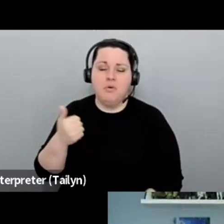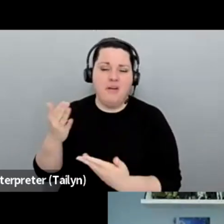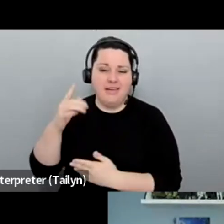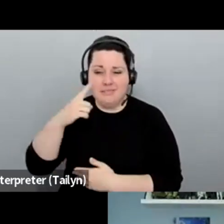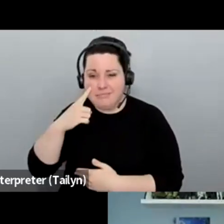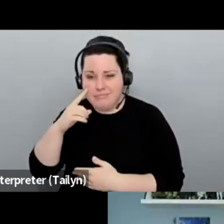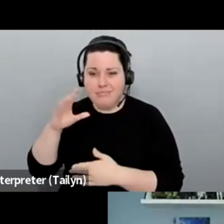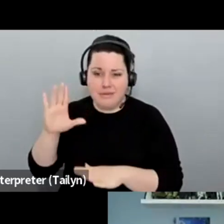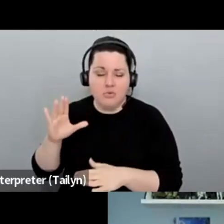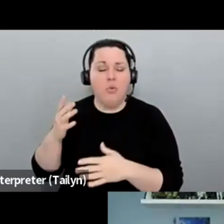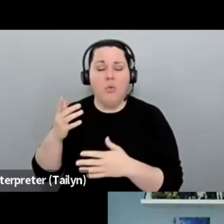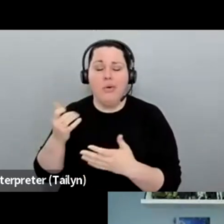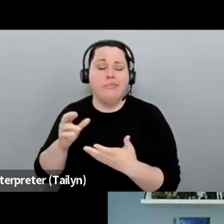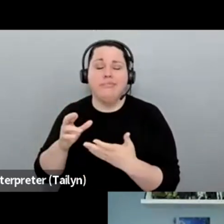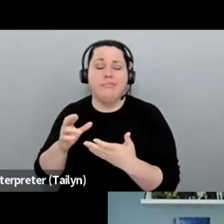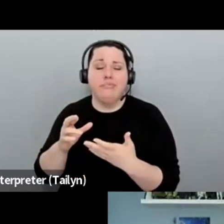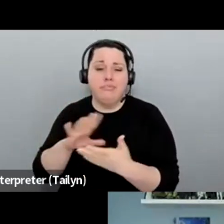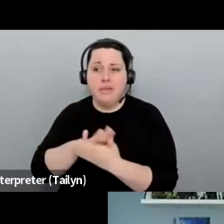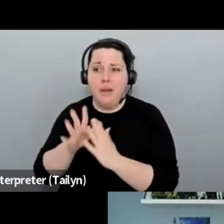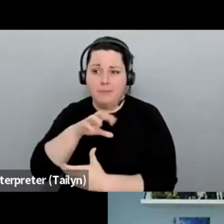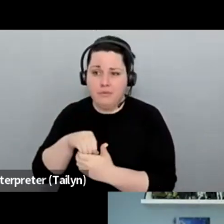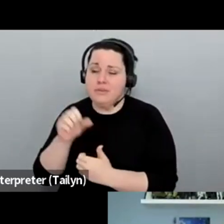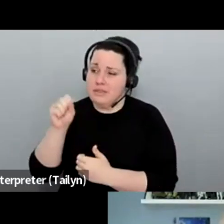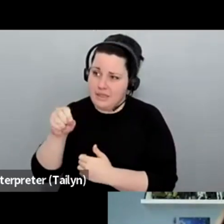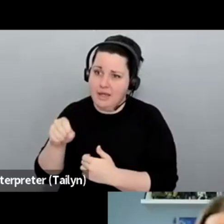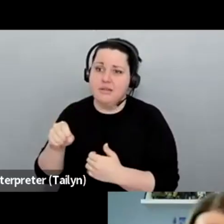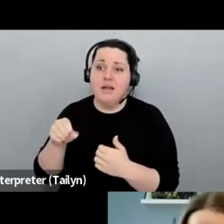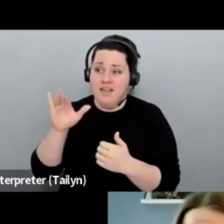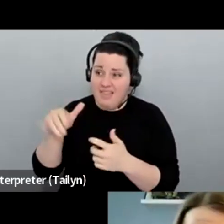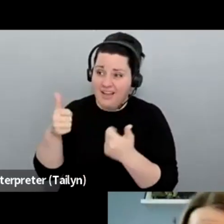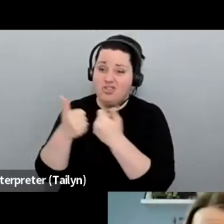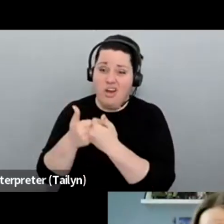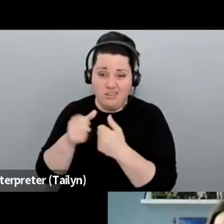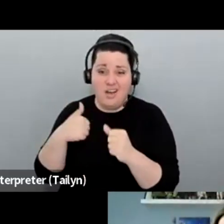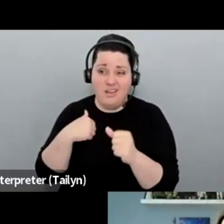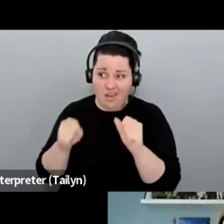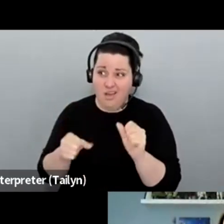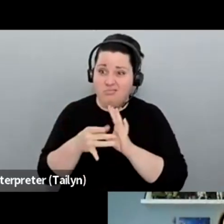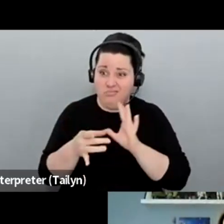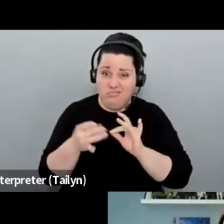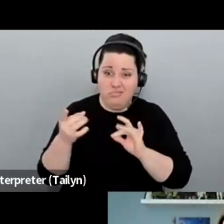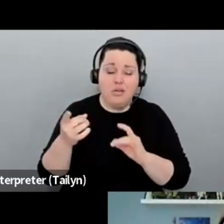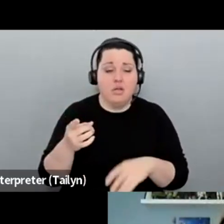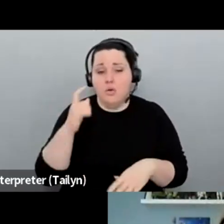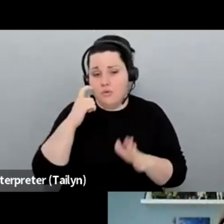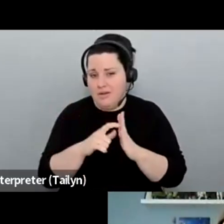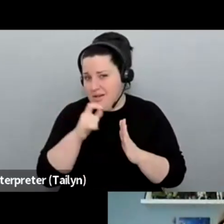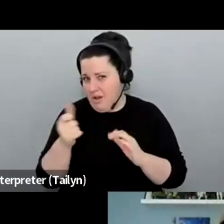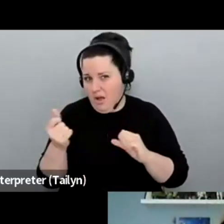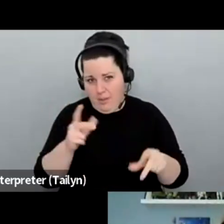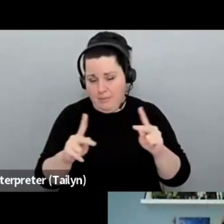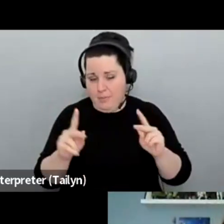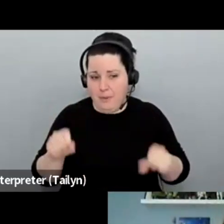find different ways to kind of get engaged and just say, yes, I can speak to these challenges. But again, we recognize that not everyone is able to do